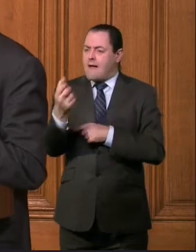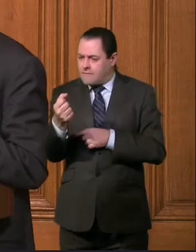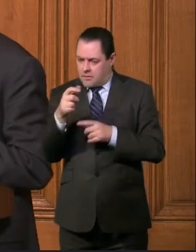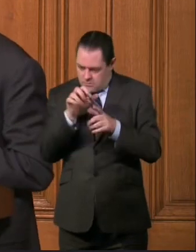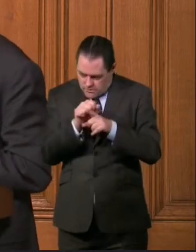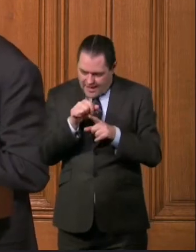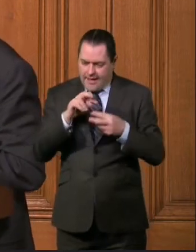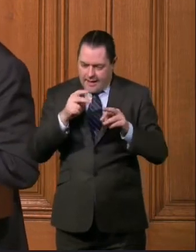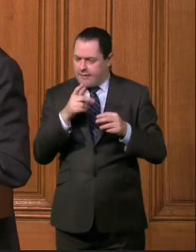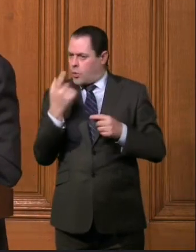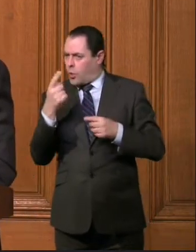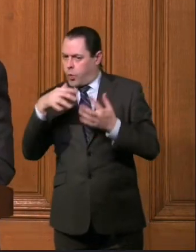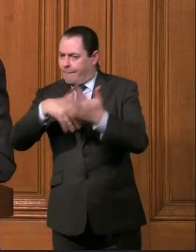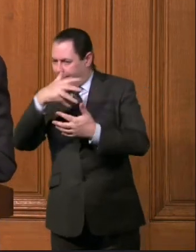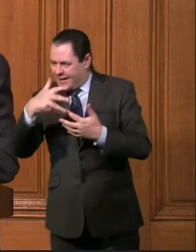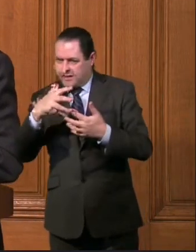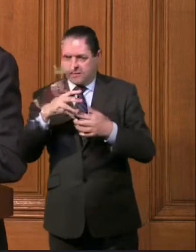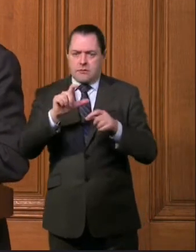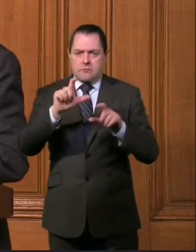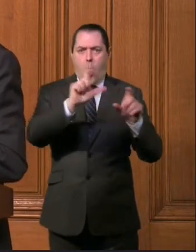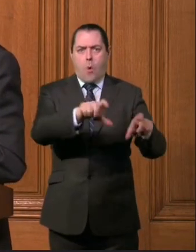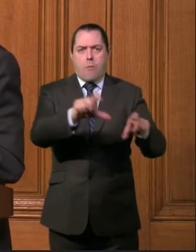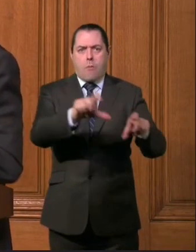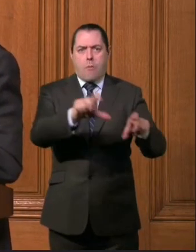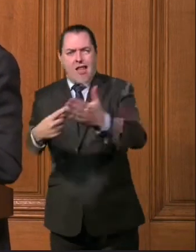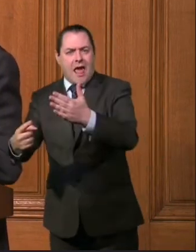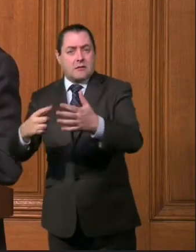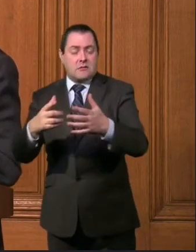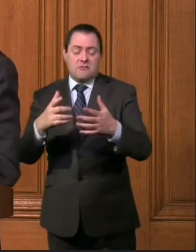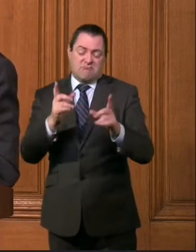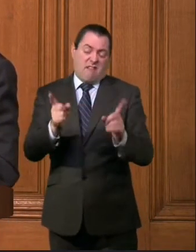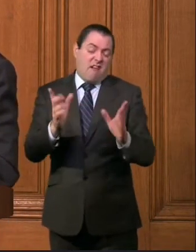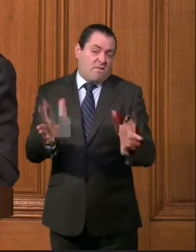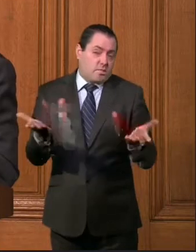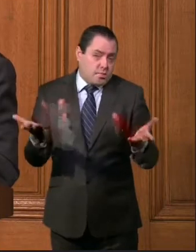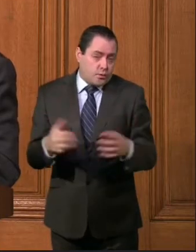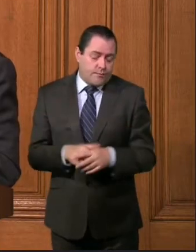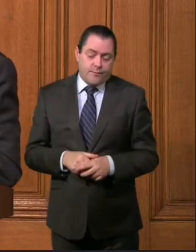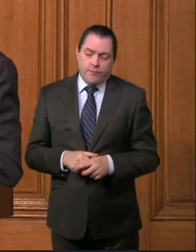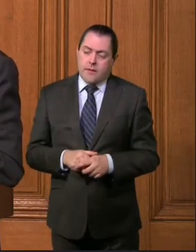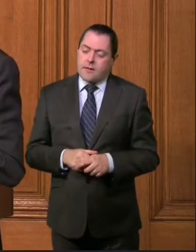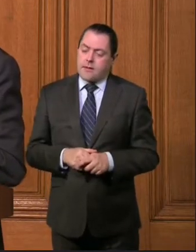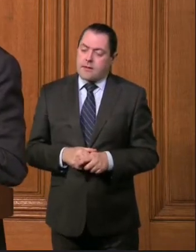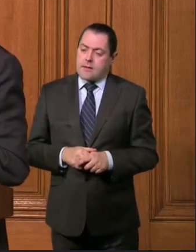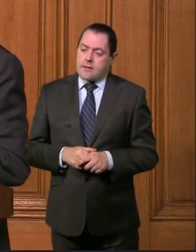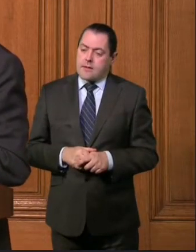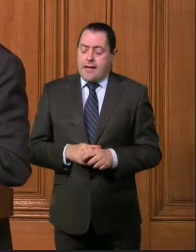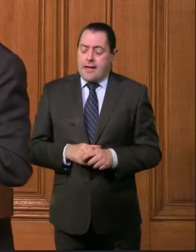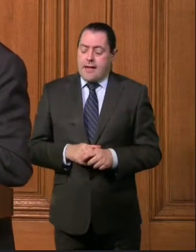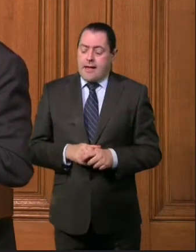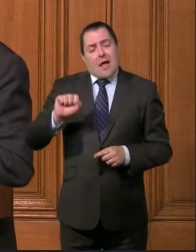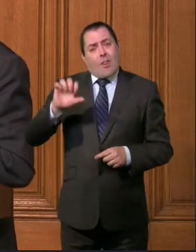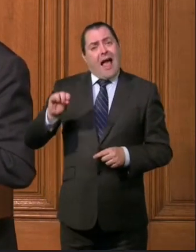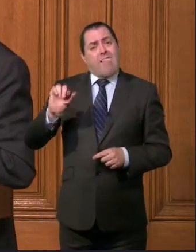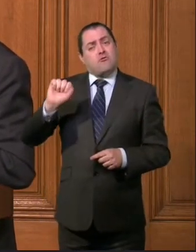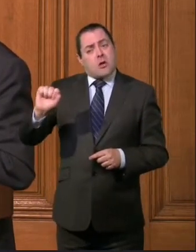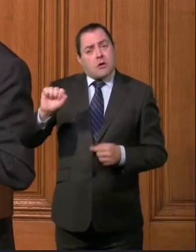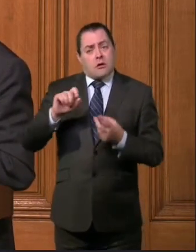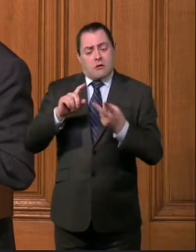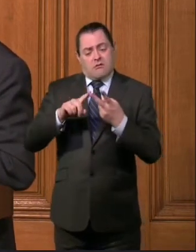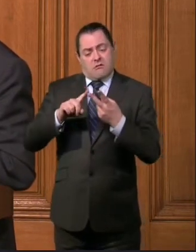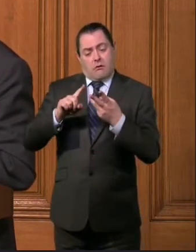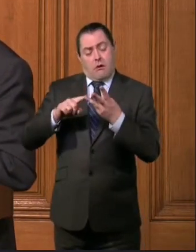contained. But it's important to recognise that there's no evidence that the South African or Brazilian variants have